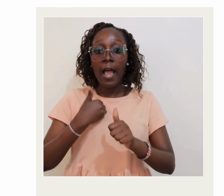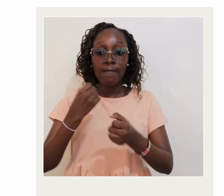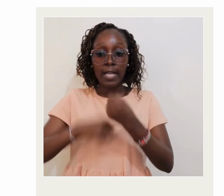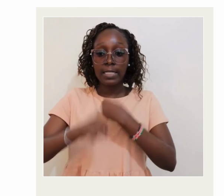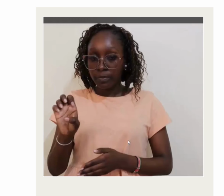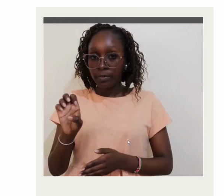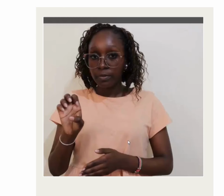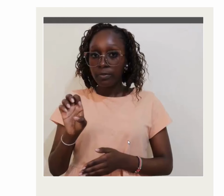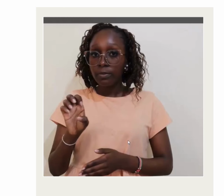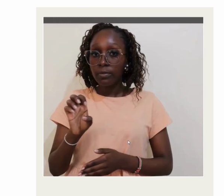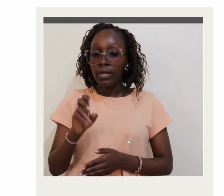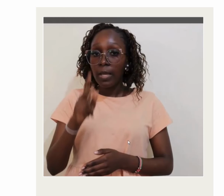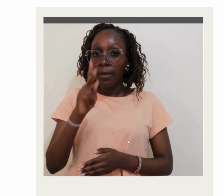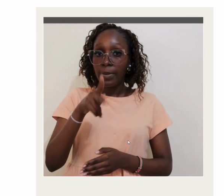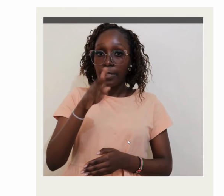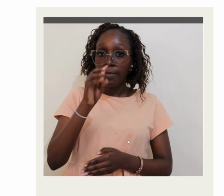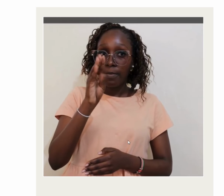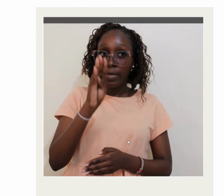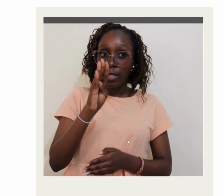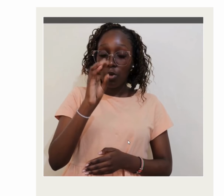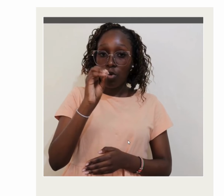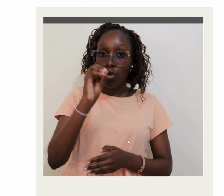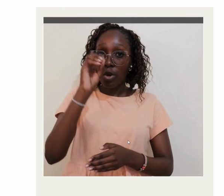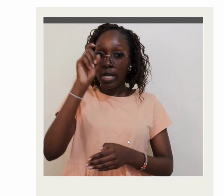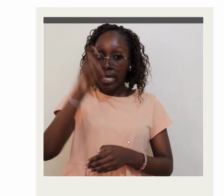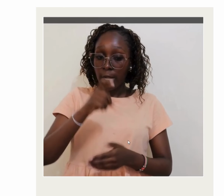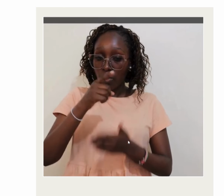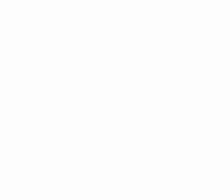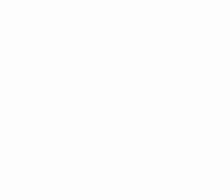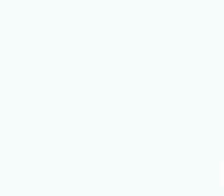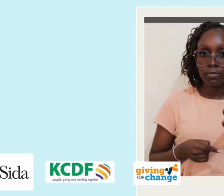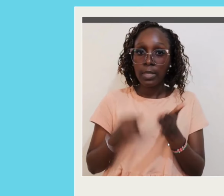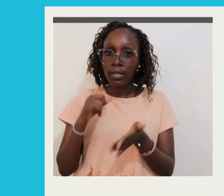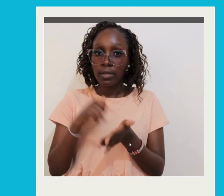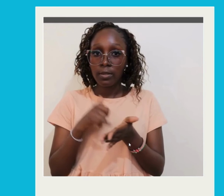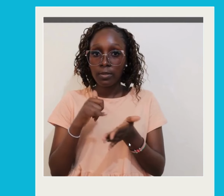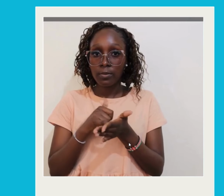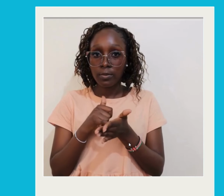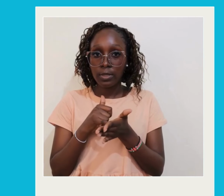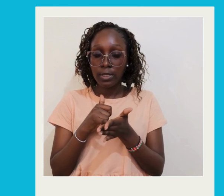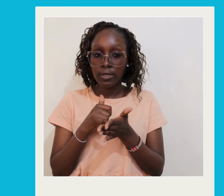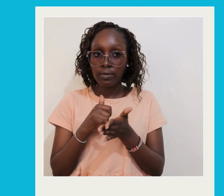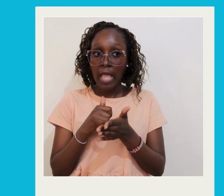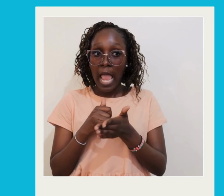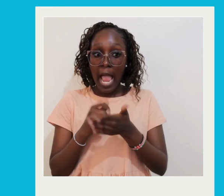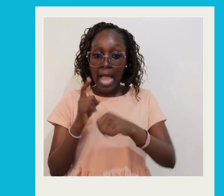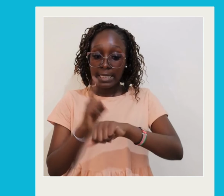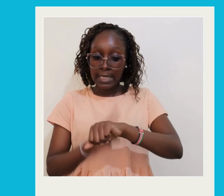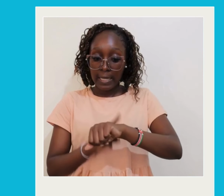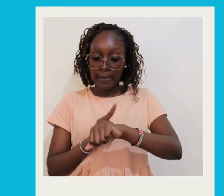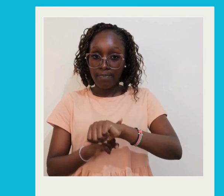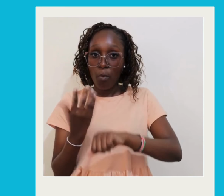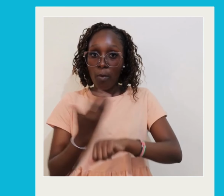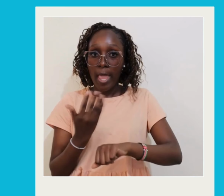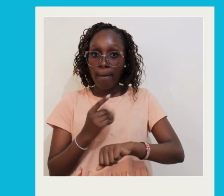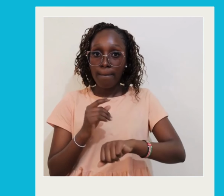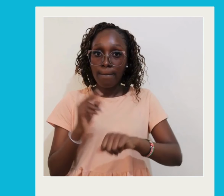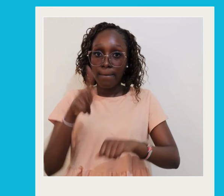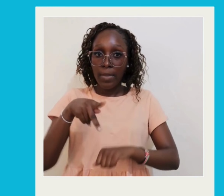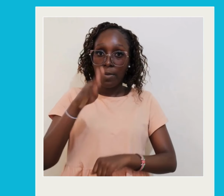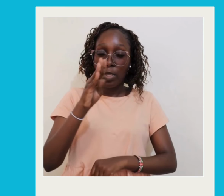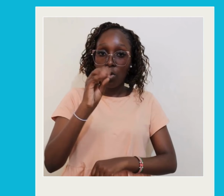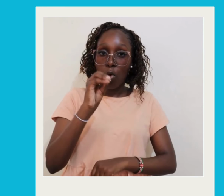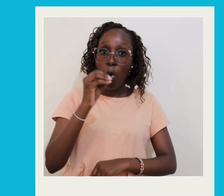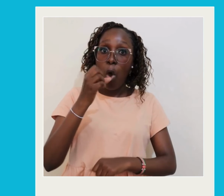of registration if they have direct activities in Kenya. What does the registration process under